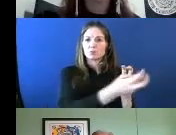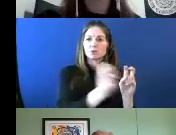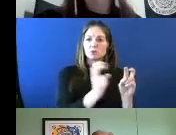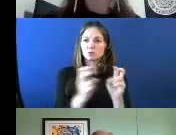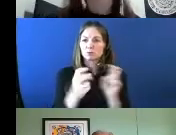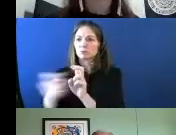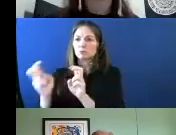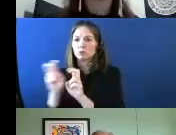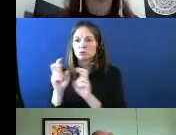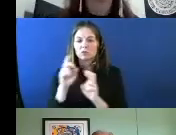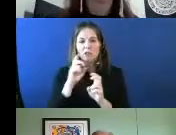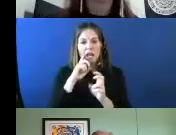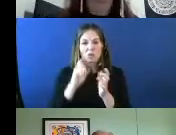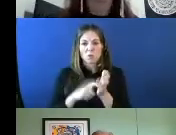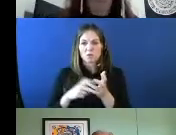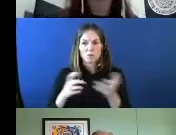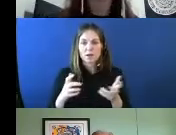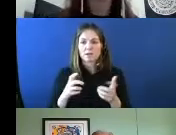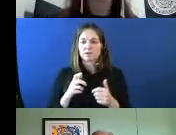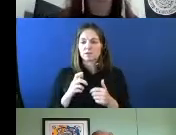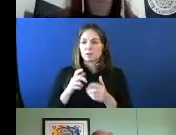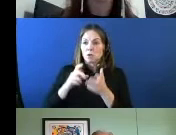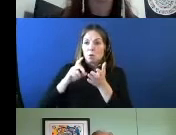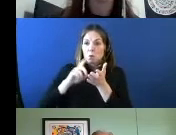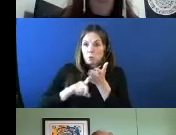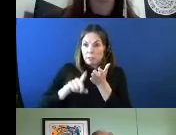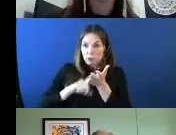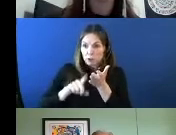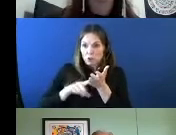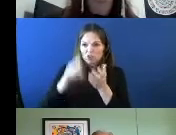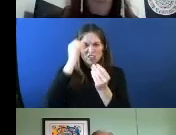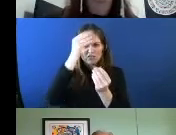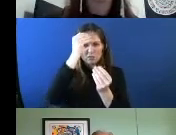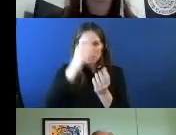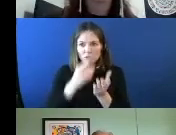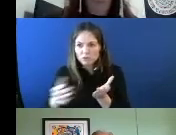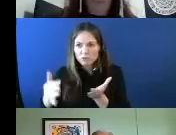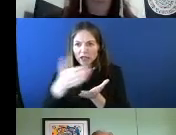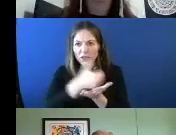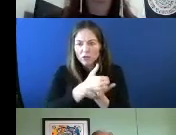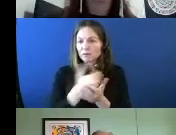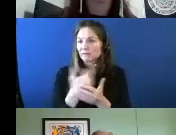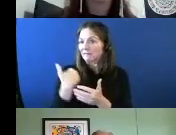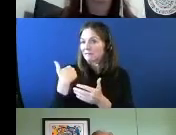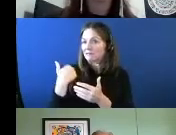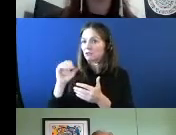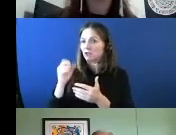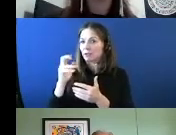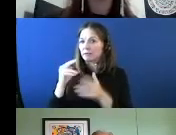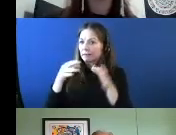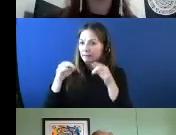that the process of research in and of itself, when all of those steps are followed that Shannon outlined,